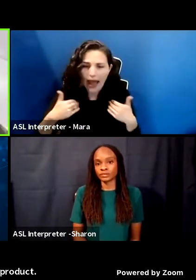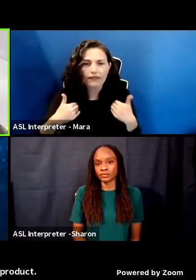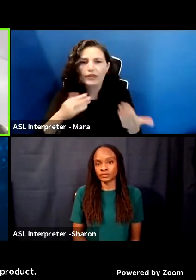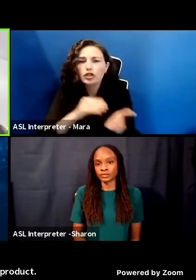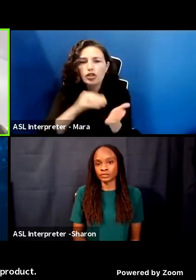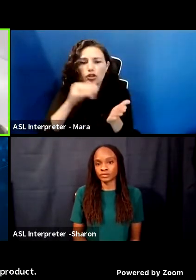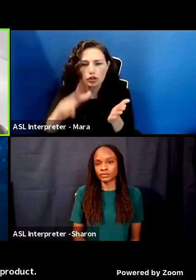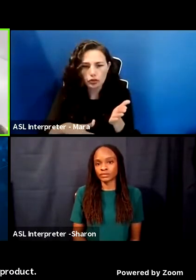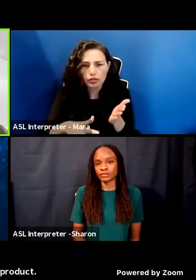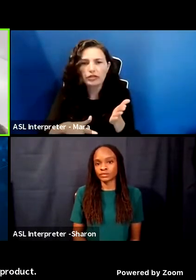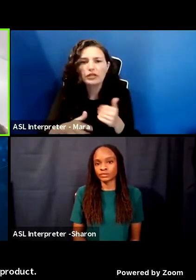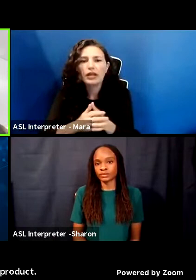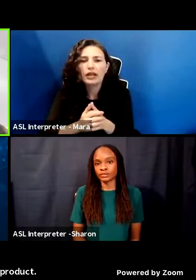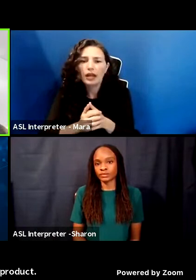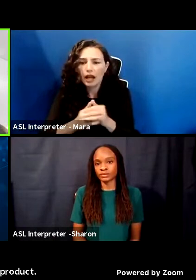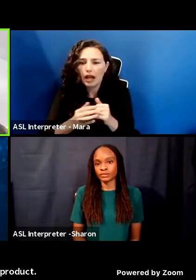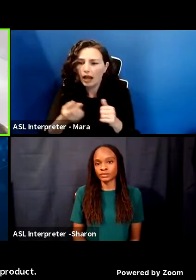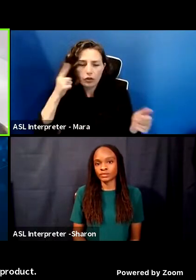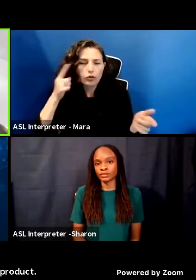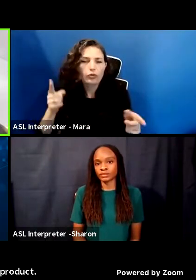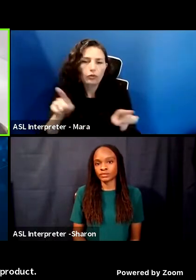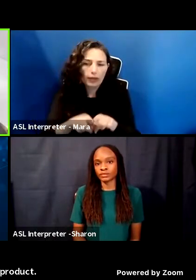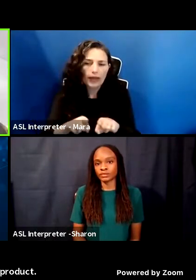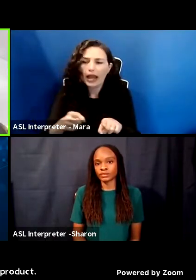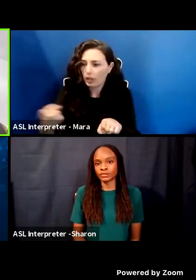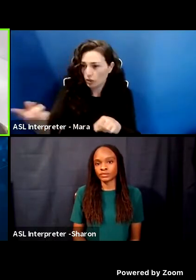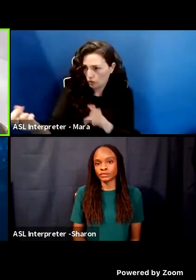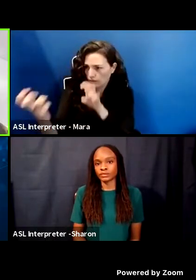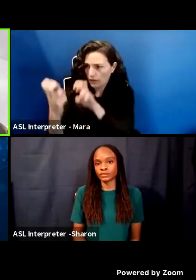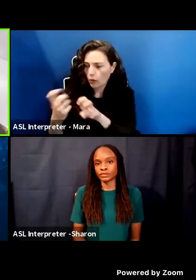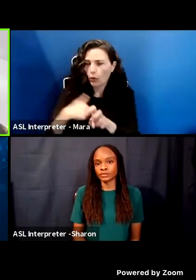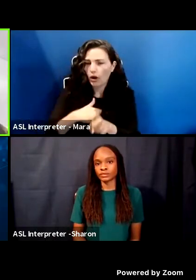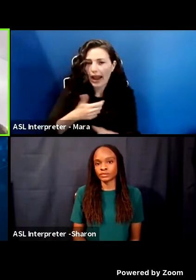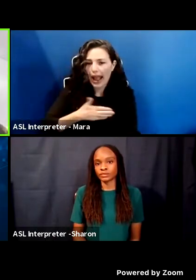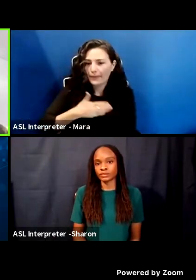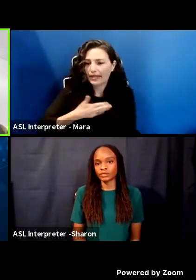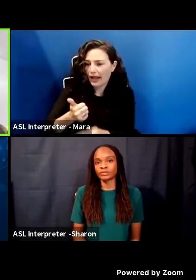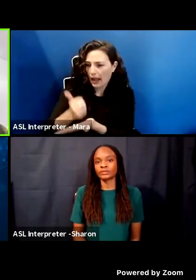come to us and we're happy to talk to you about that and help you become signatory.